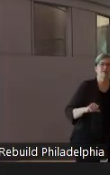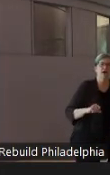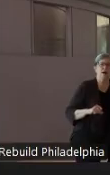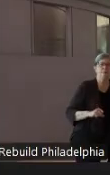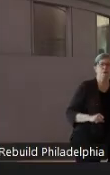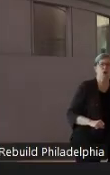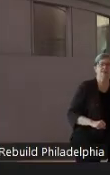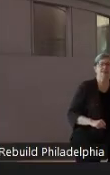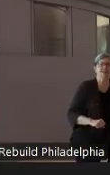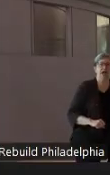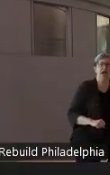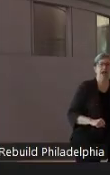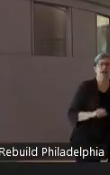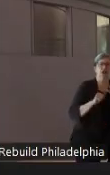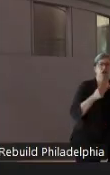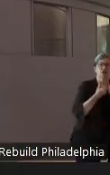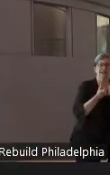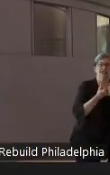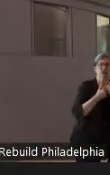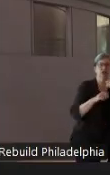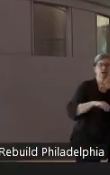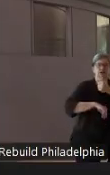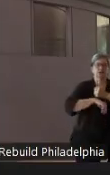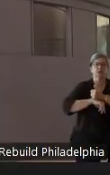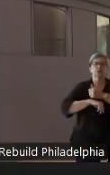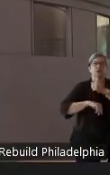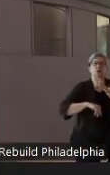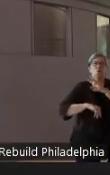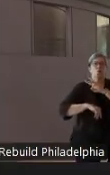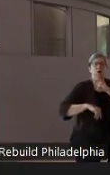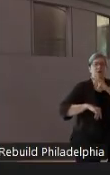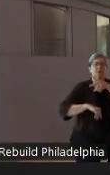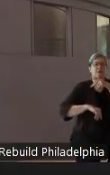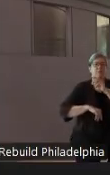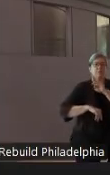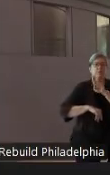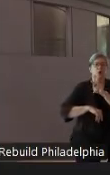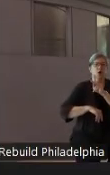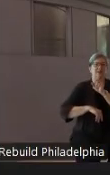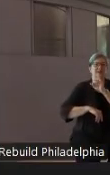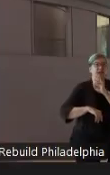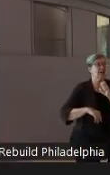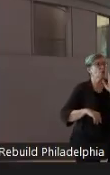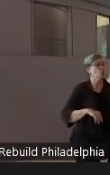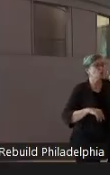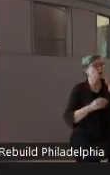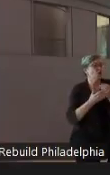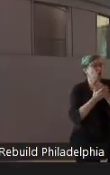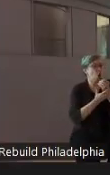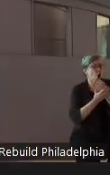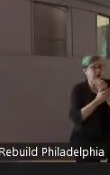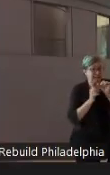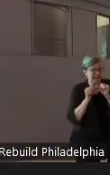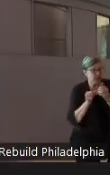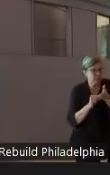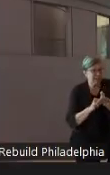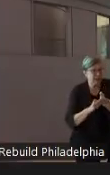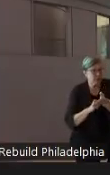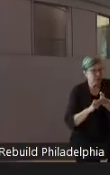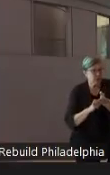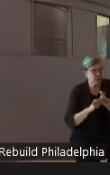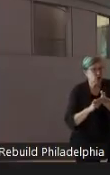Association located in West Parkside. I want to ask, will the garden still be